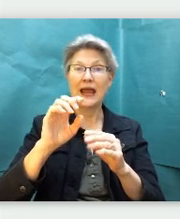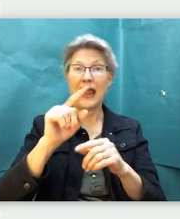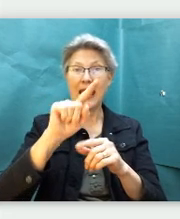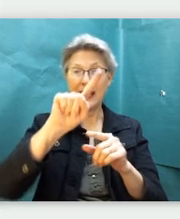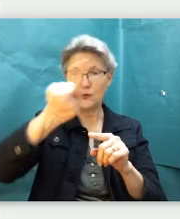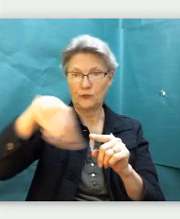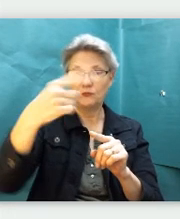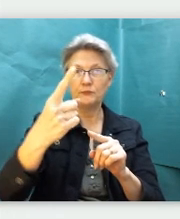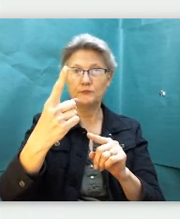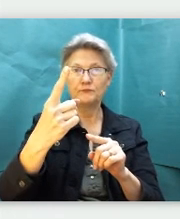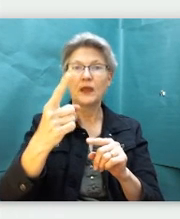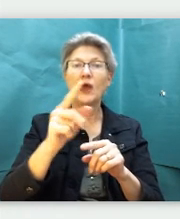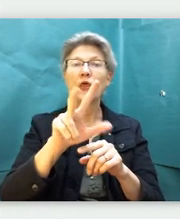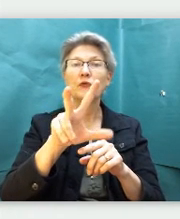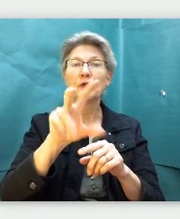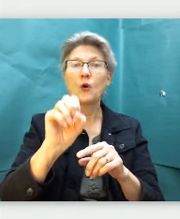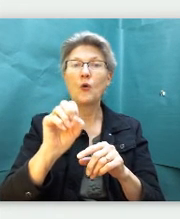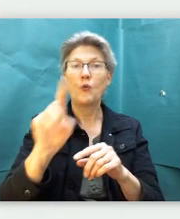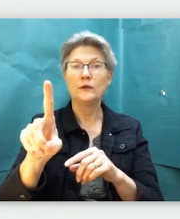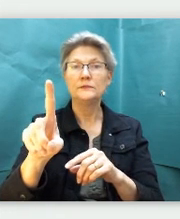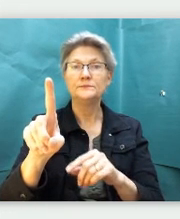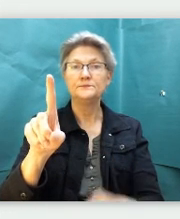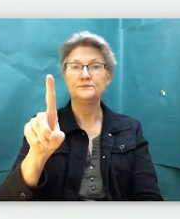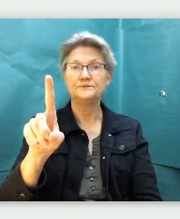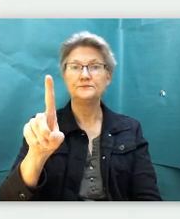is now 3:01.